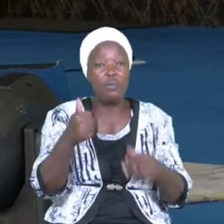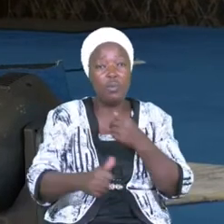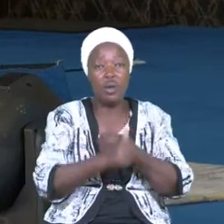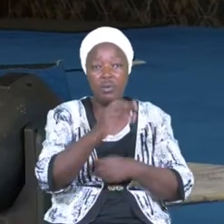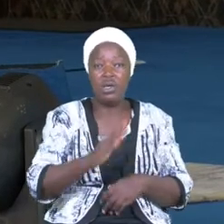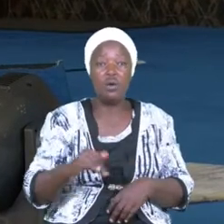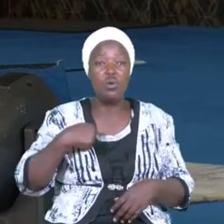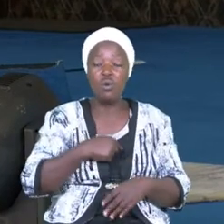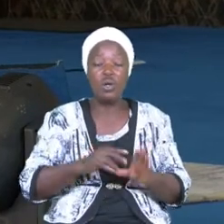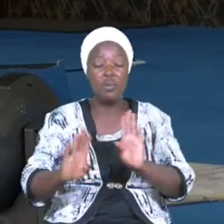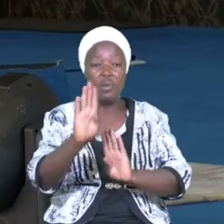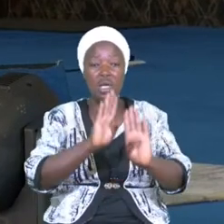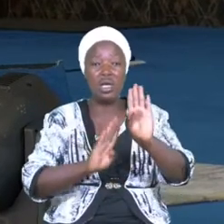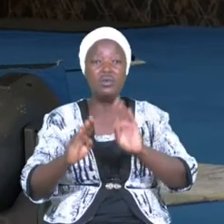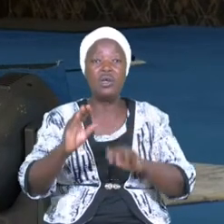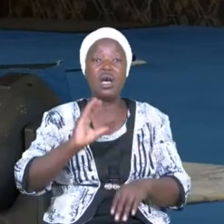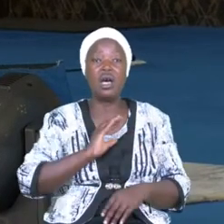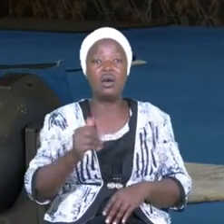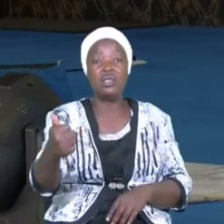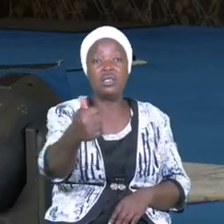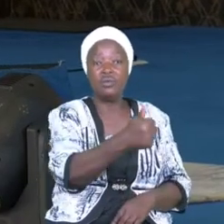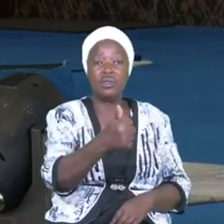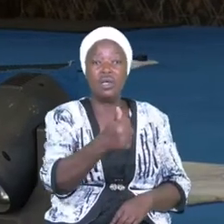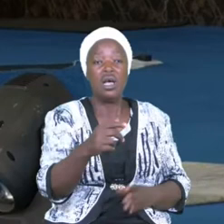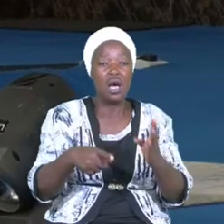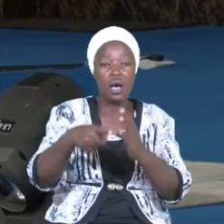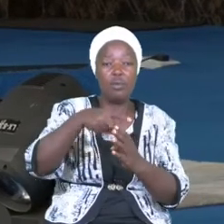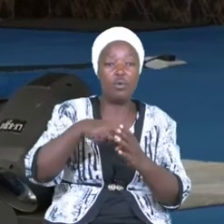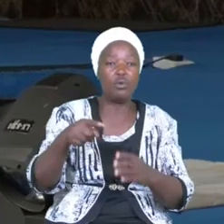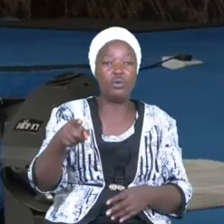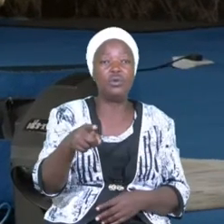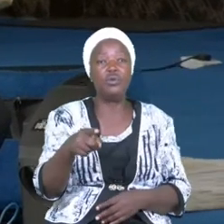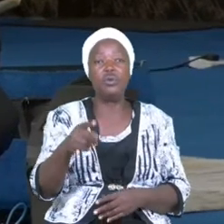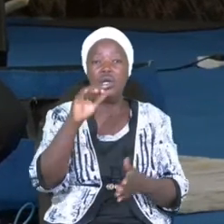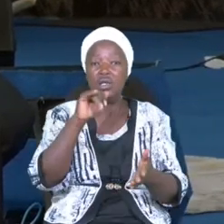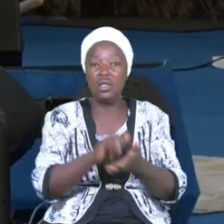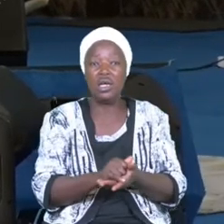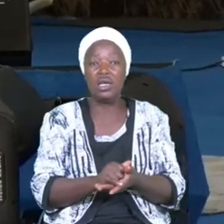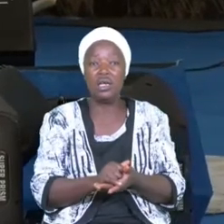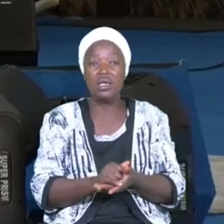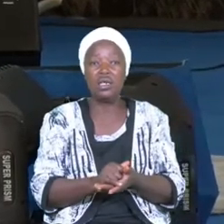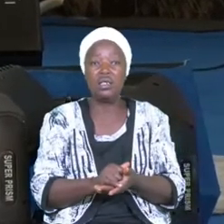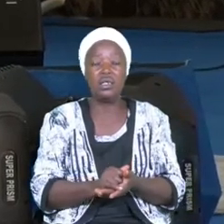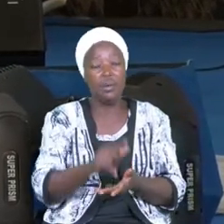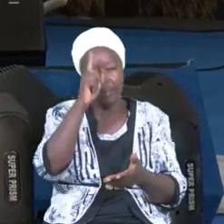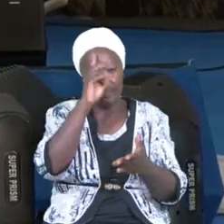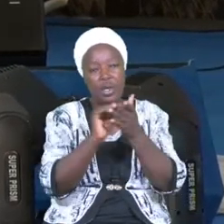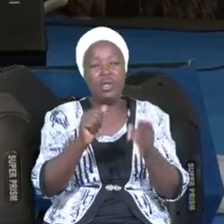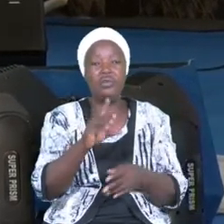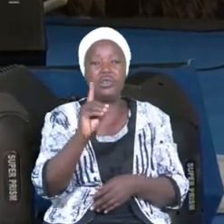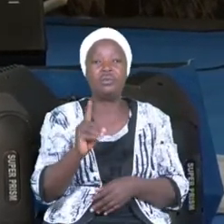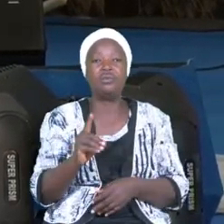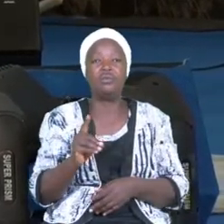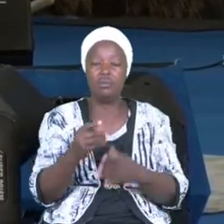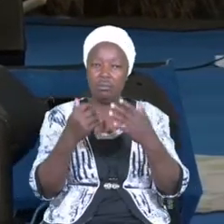behaved ourselves among you that believed. Now,